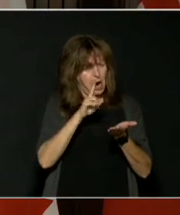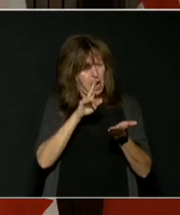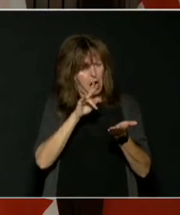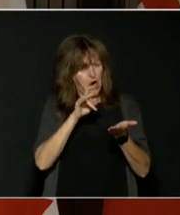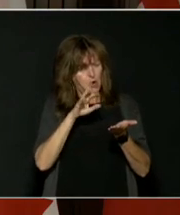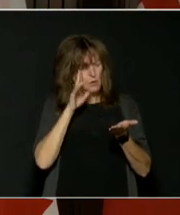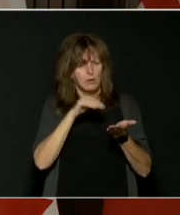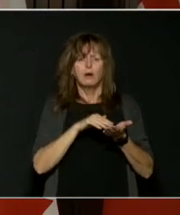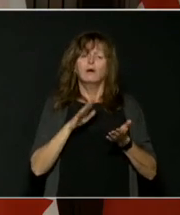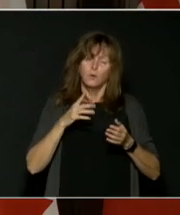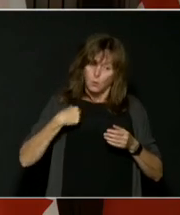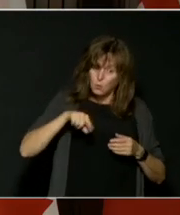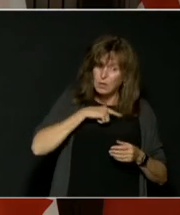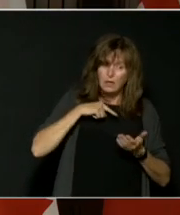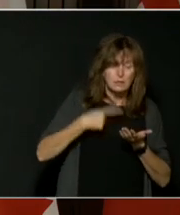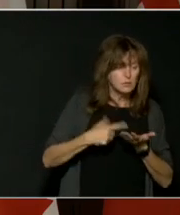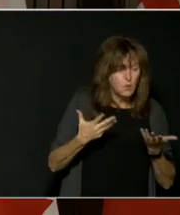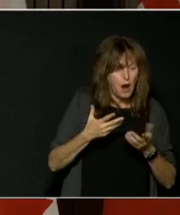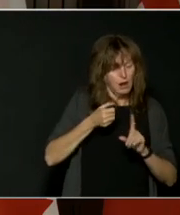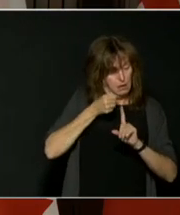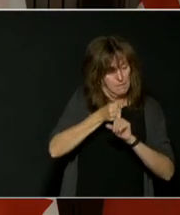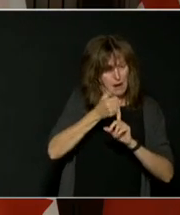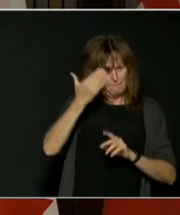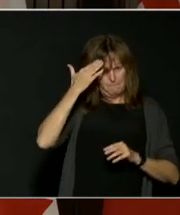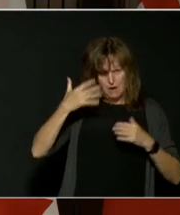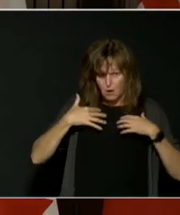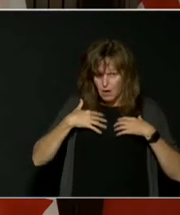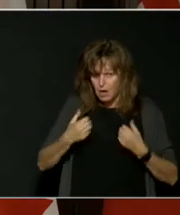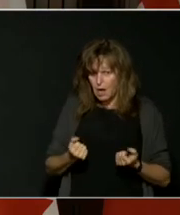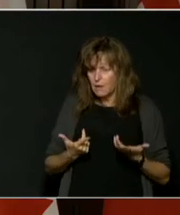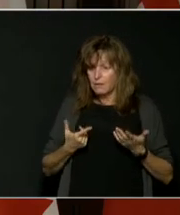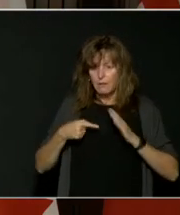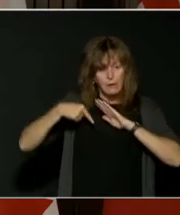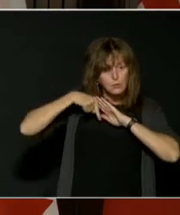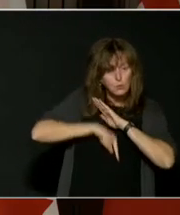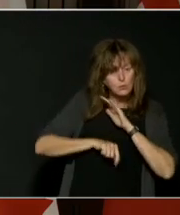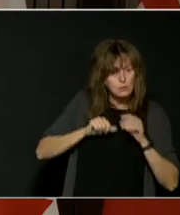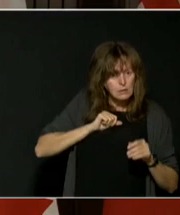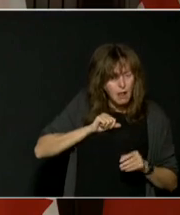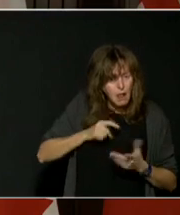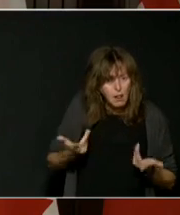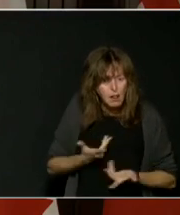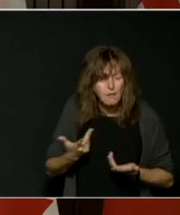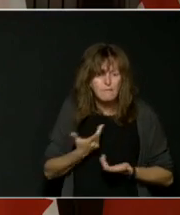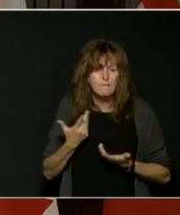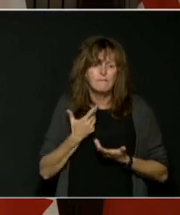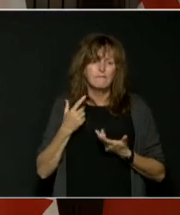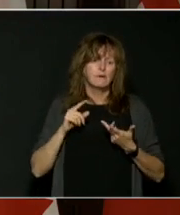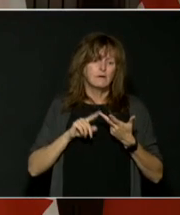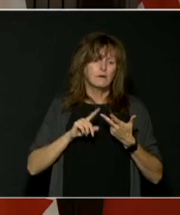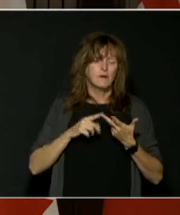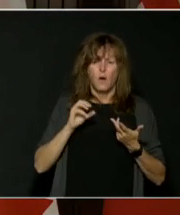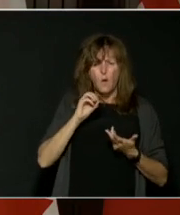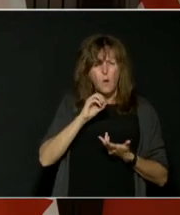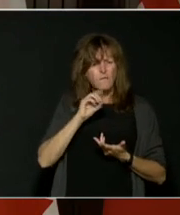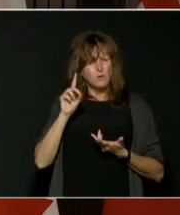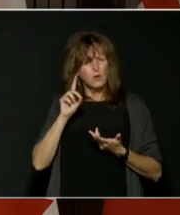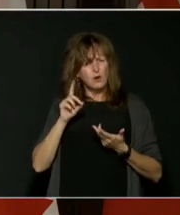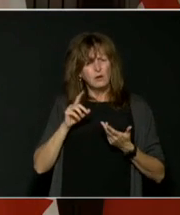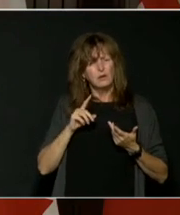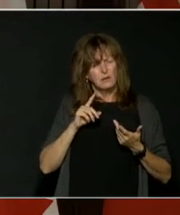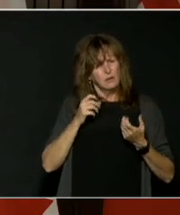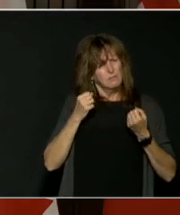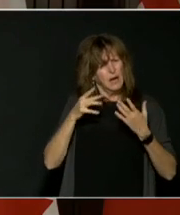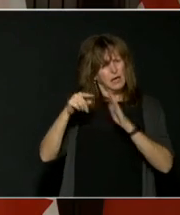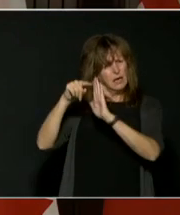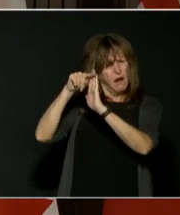health, suicide, overdose, all sorts of other negative effects that have happened either from